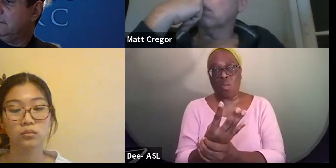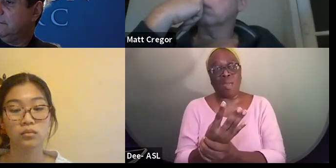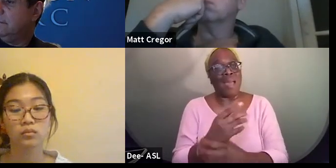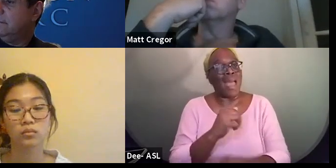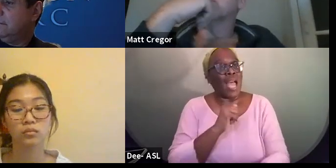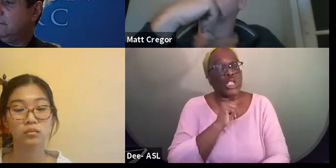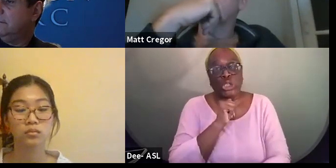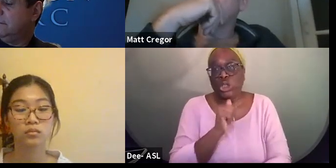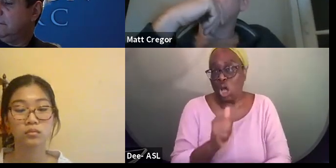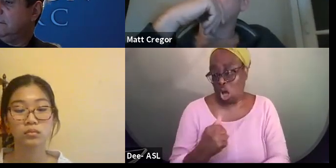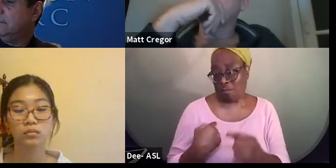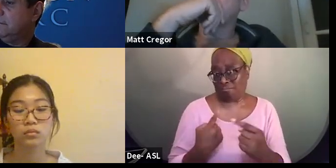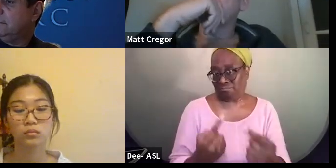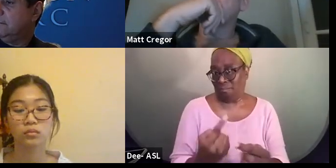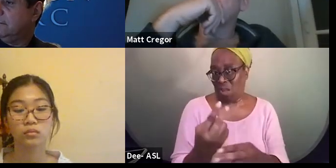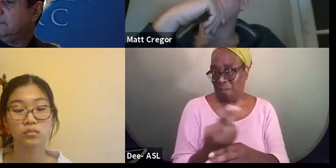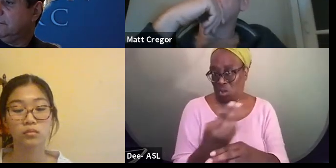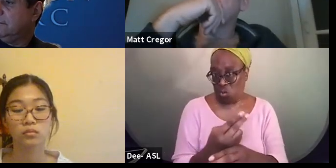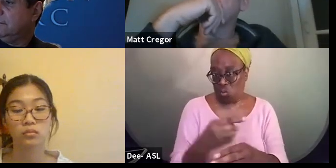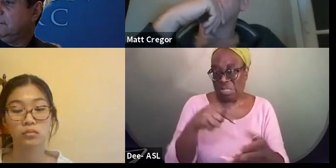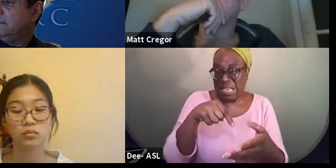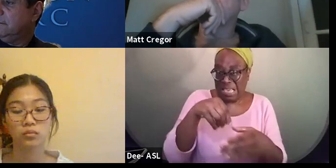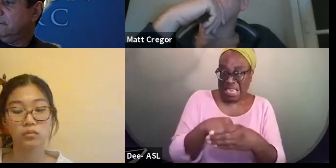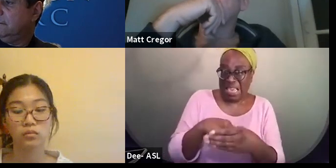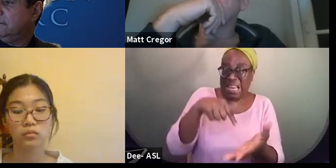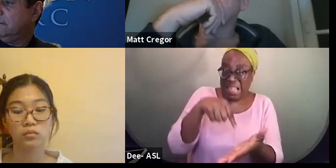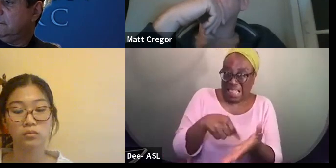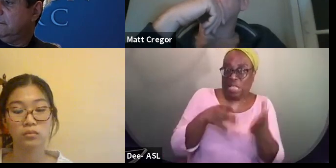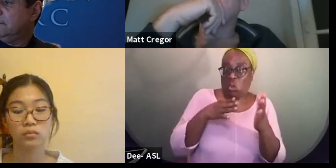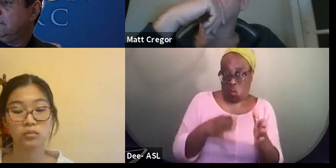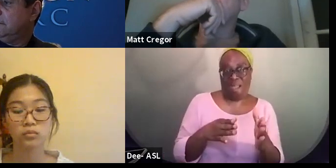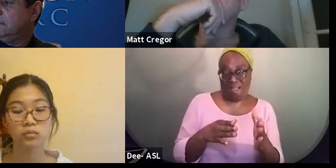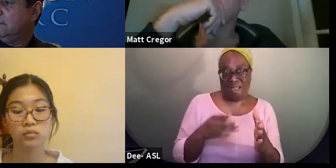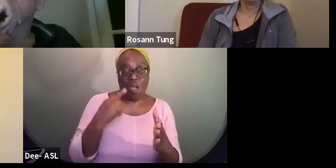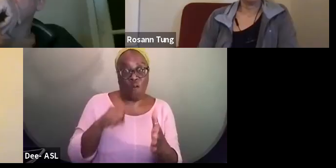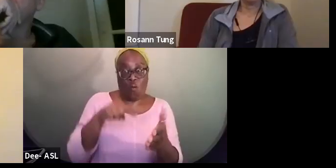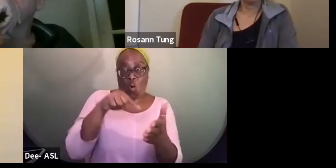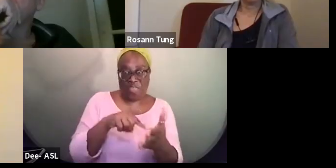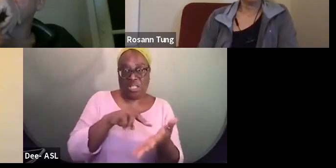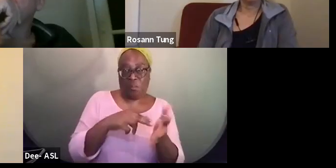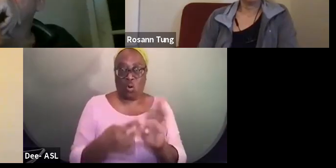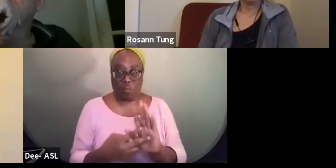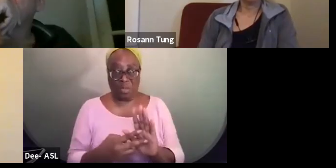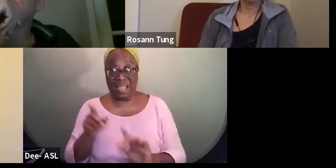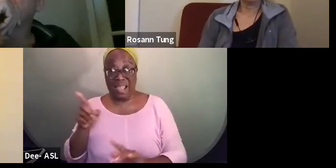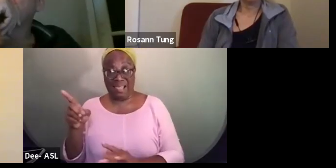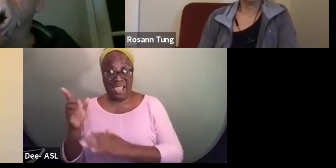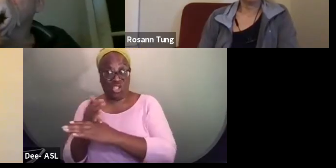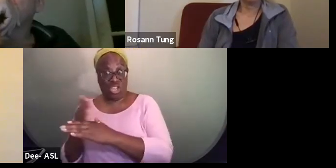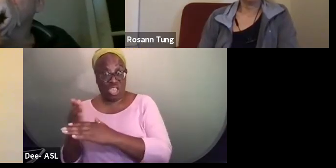of in this way, and they shared that it